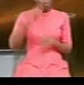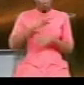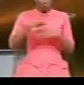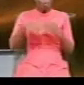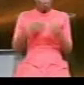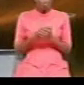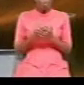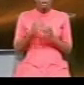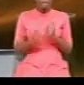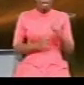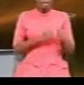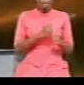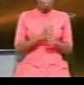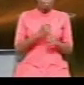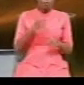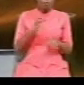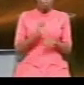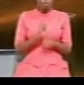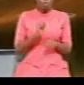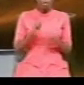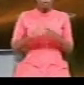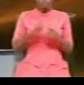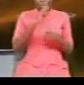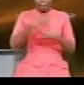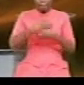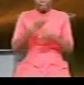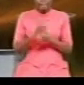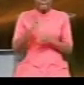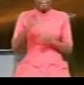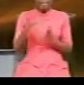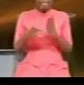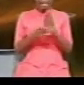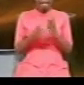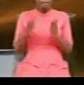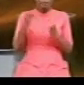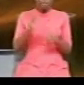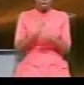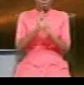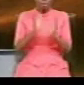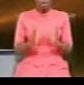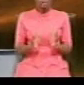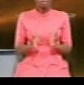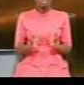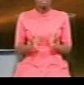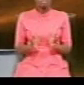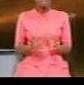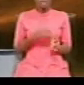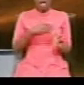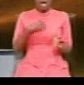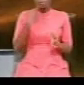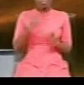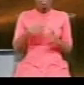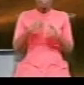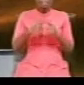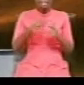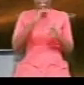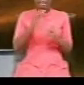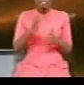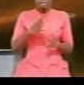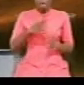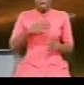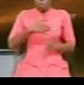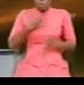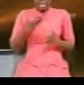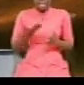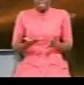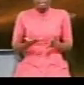for all manner of work to be made by the hand of the artificers. And who then is